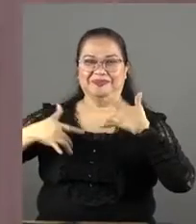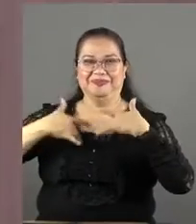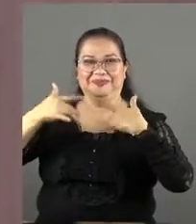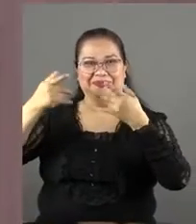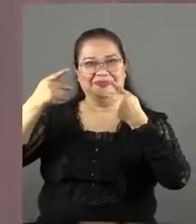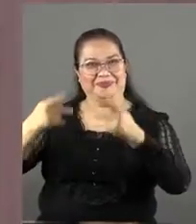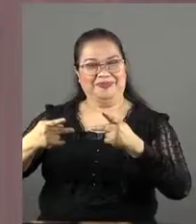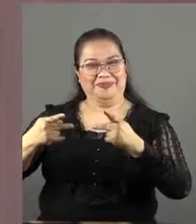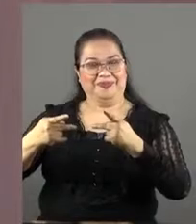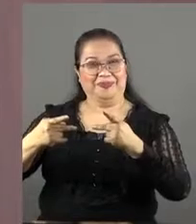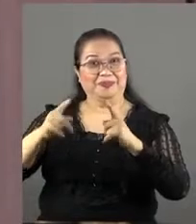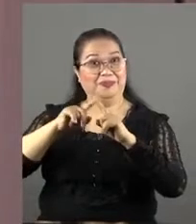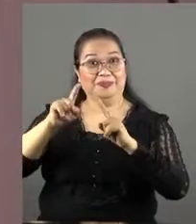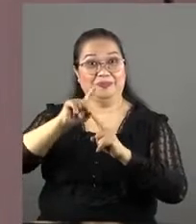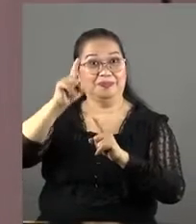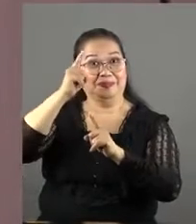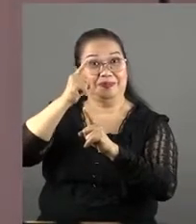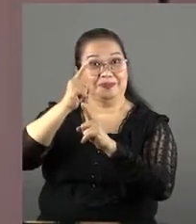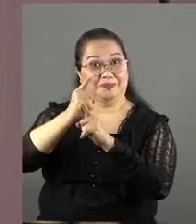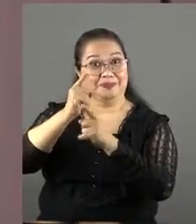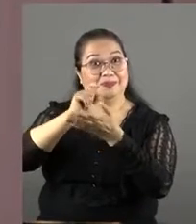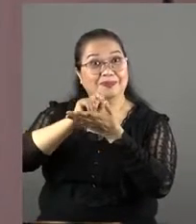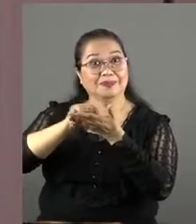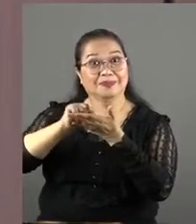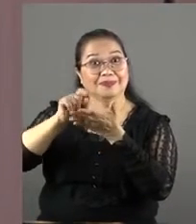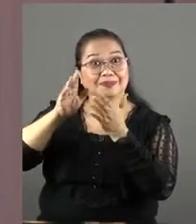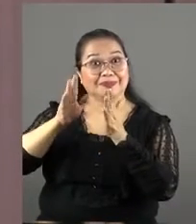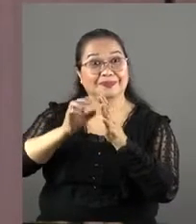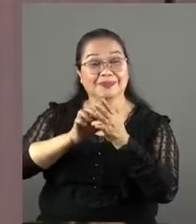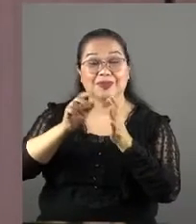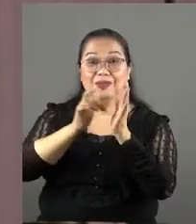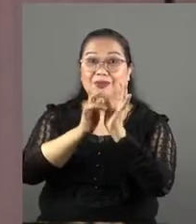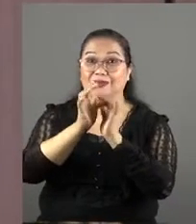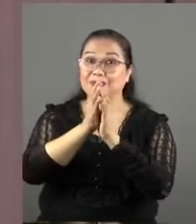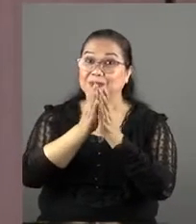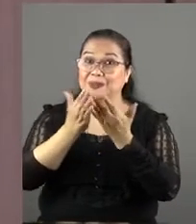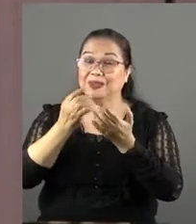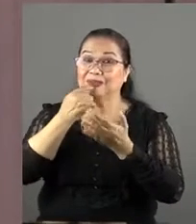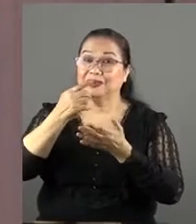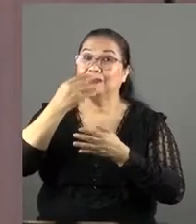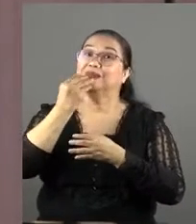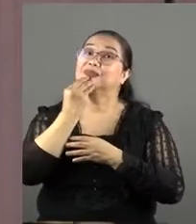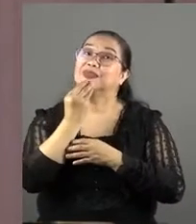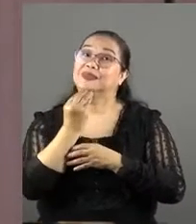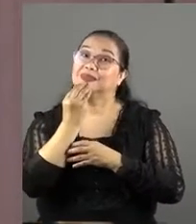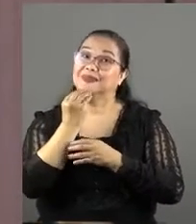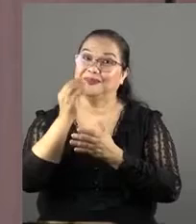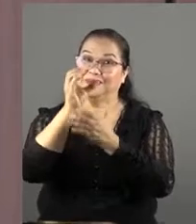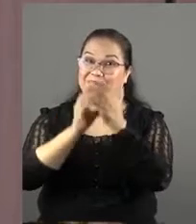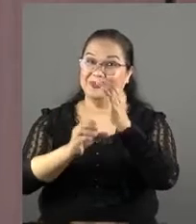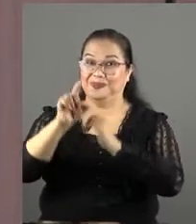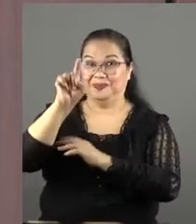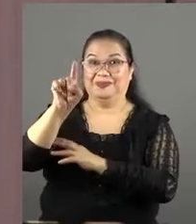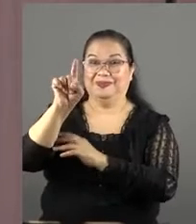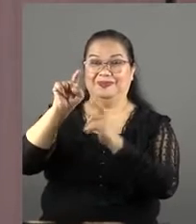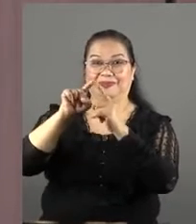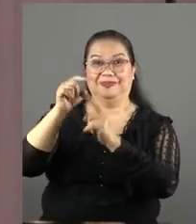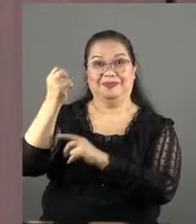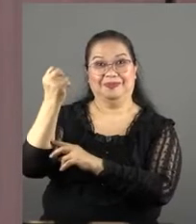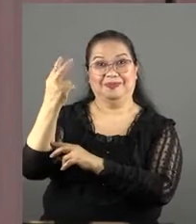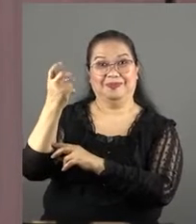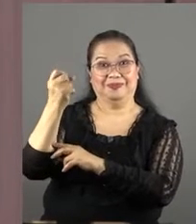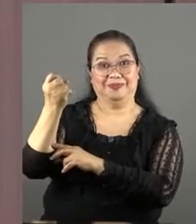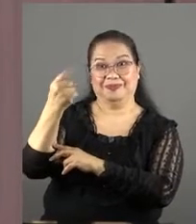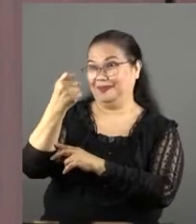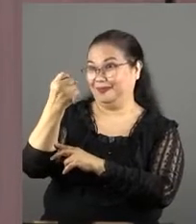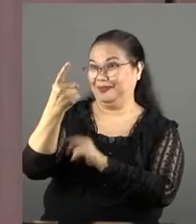present. But what the writer is now doing, because by the way, from Hebrews chapter 1 to 11, he's been